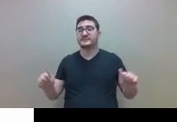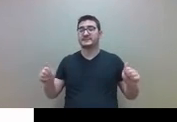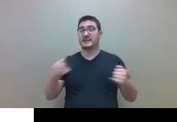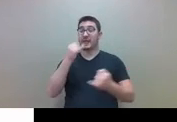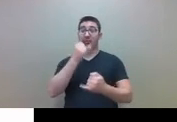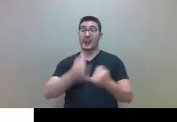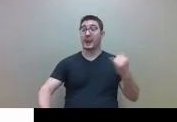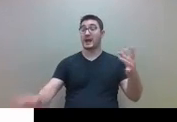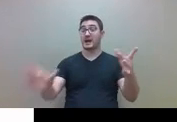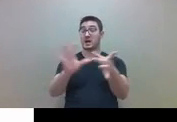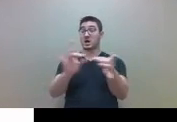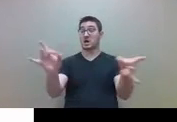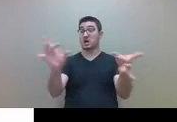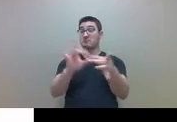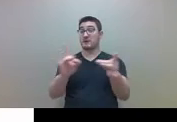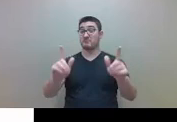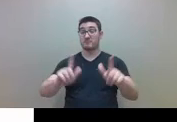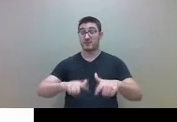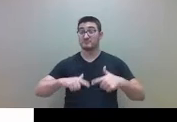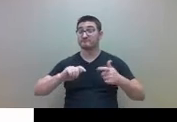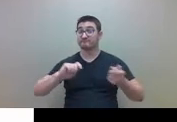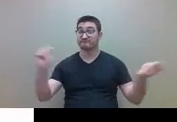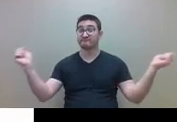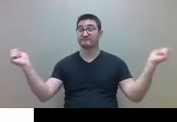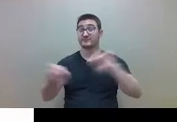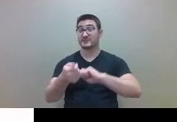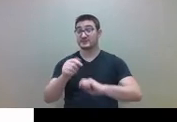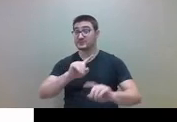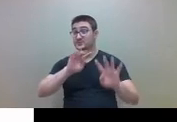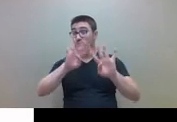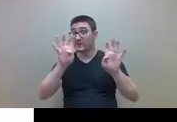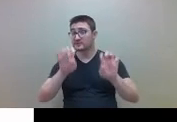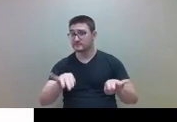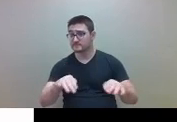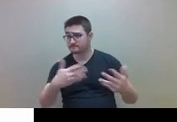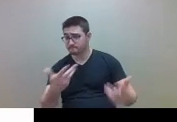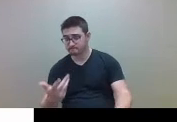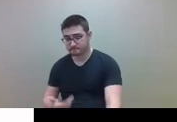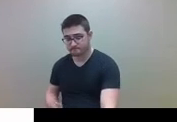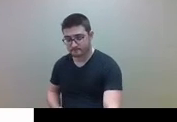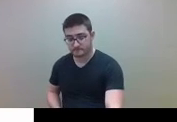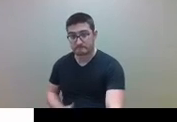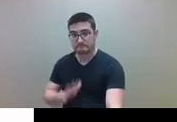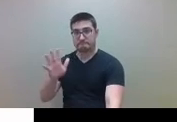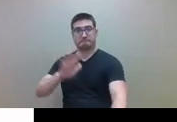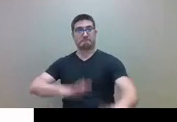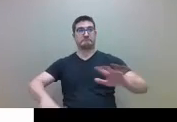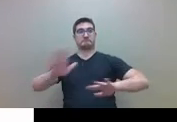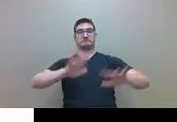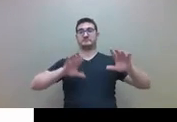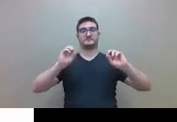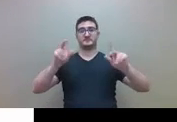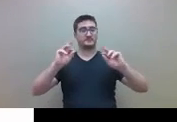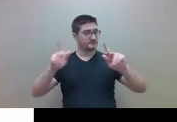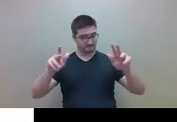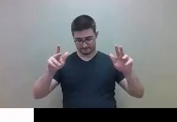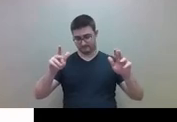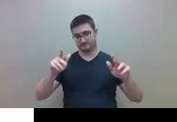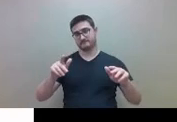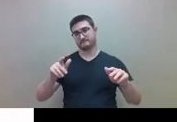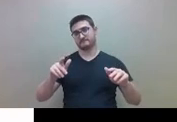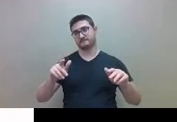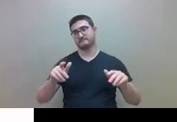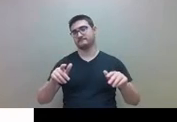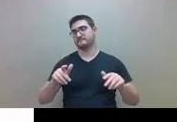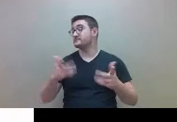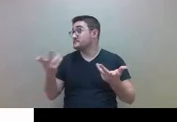you want to end on before we take it to questions? Okay, let me just, okay, hold on. You know Okay, what, Anna, we can come back and